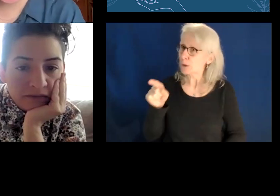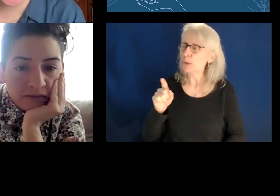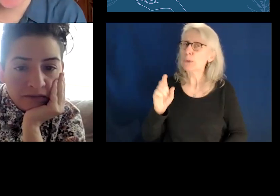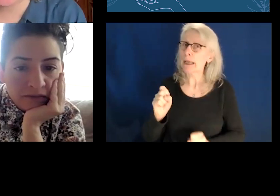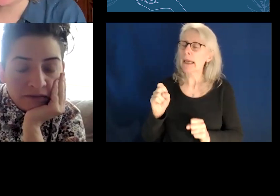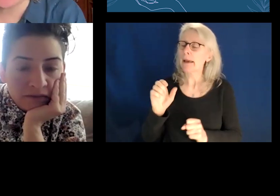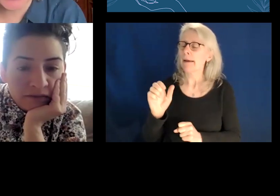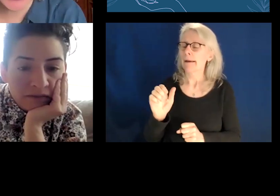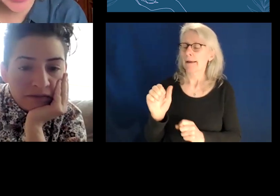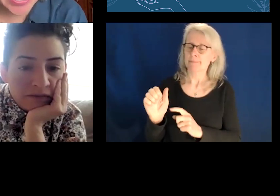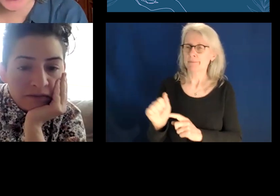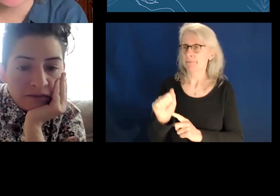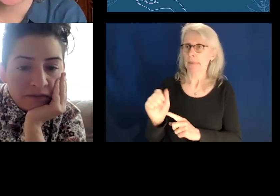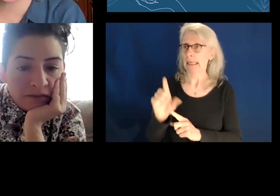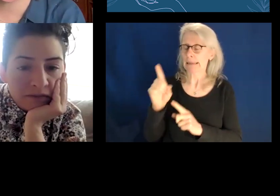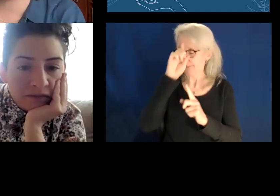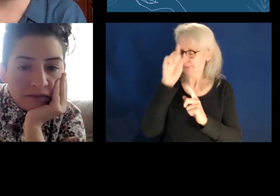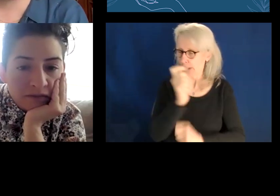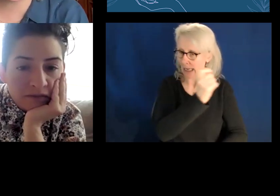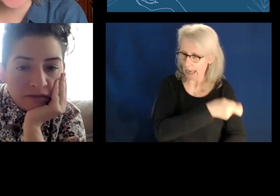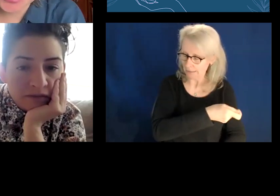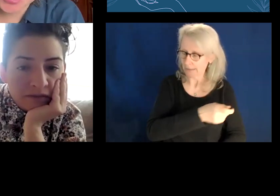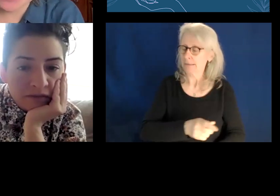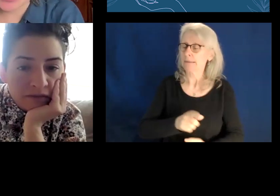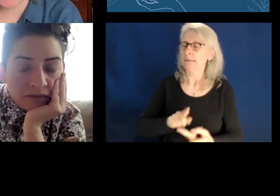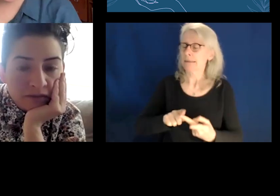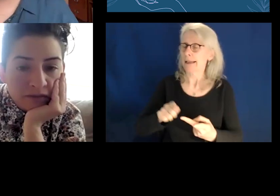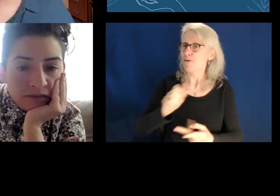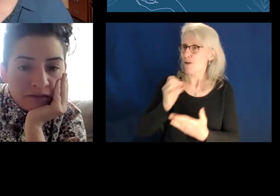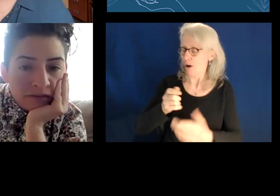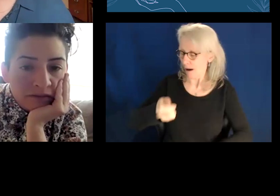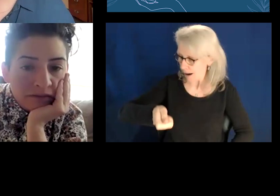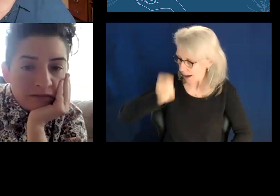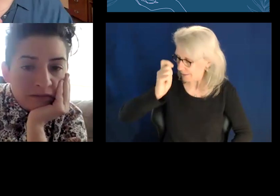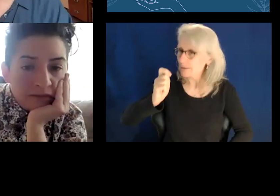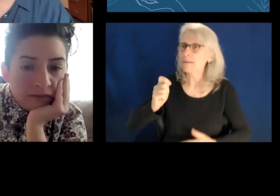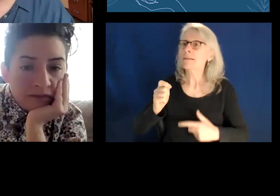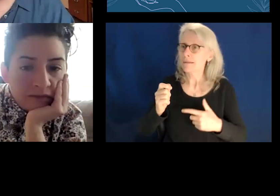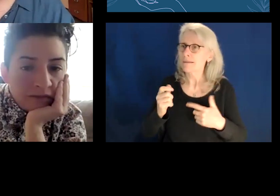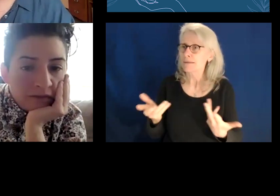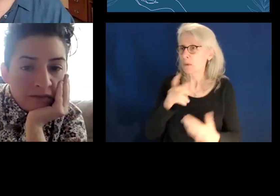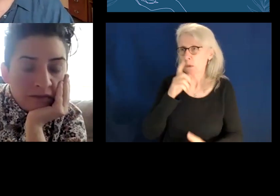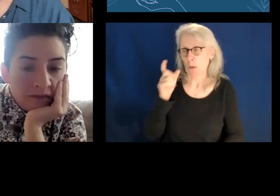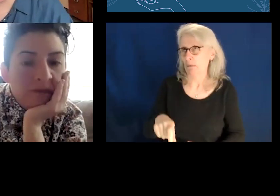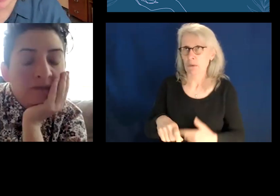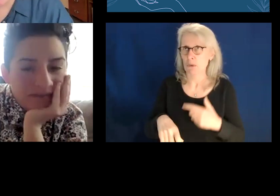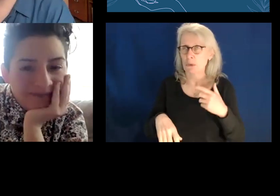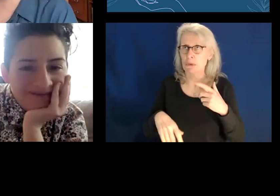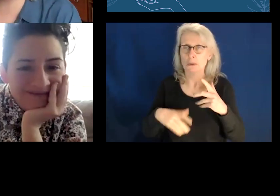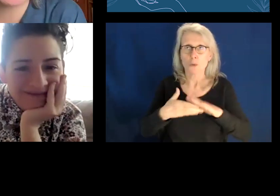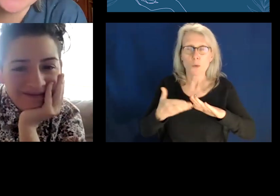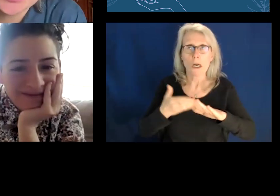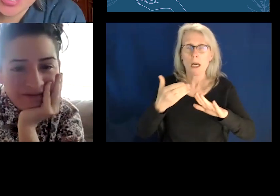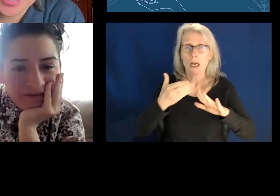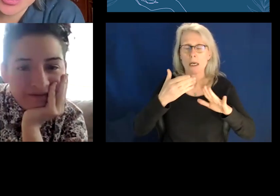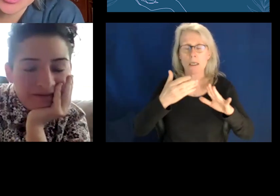your administrative or producer hat, creative producer hat, is also something where you don't have the burden of